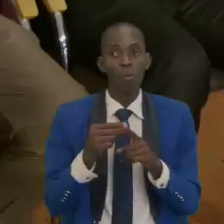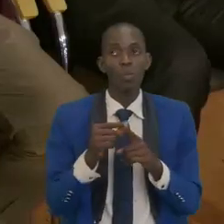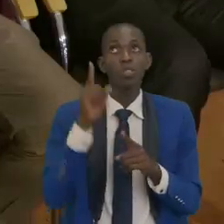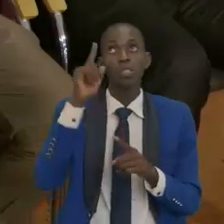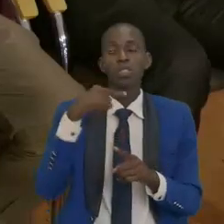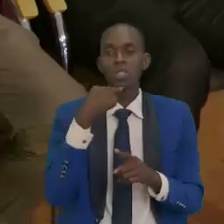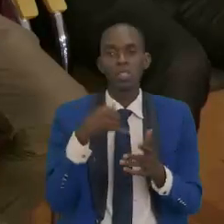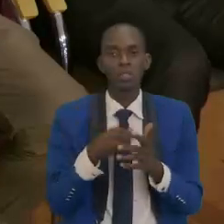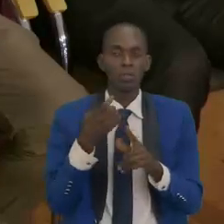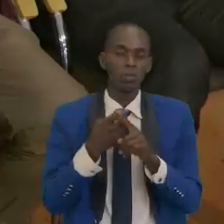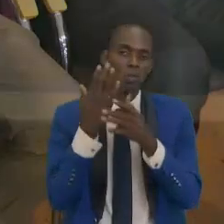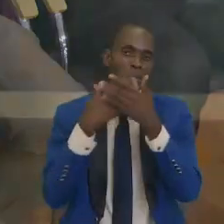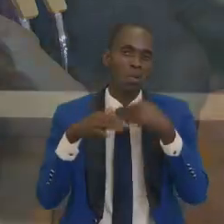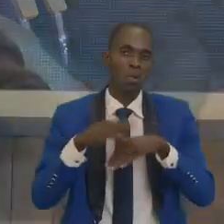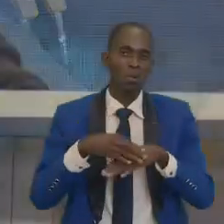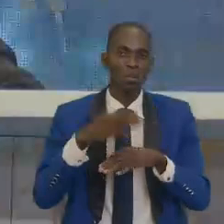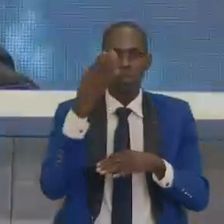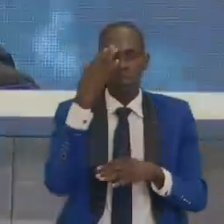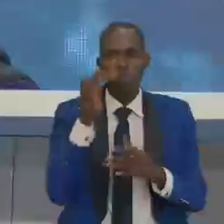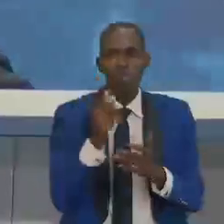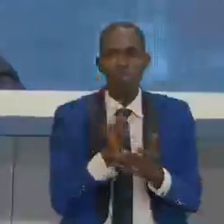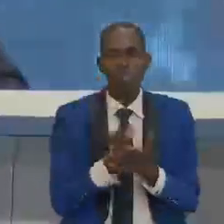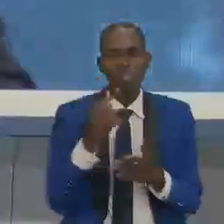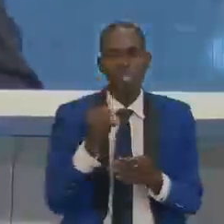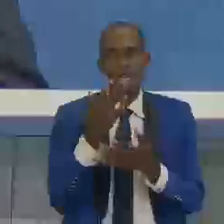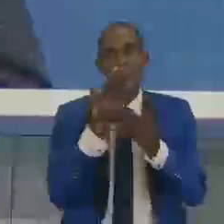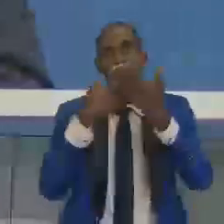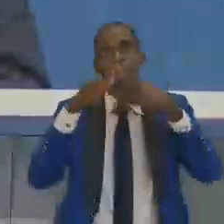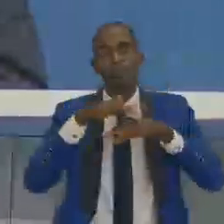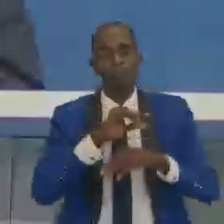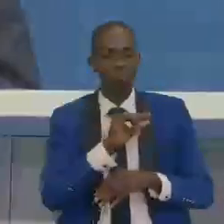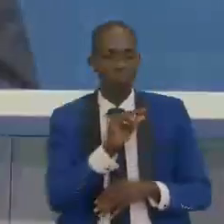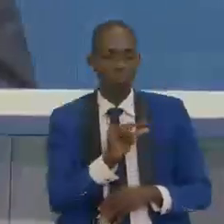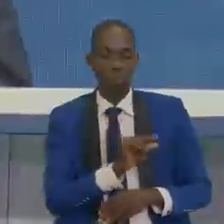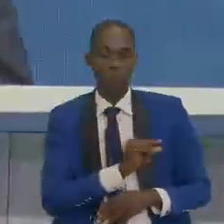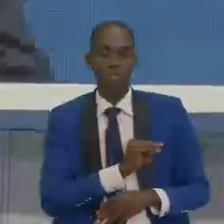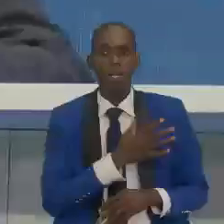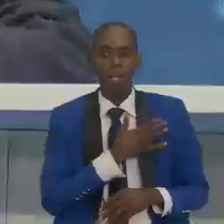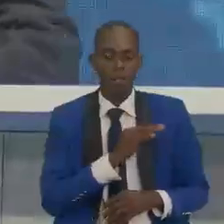They knew the heavenly quality and character of Christ.